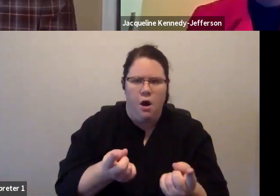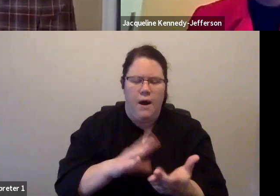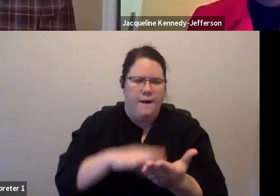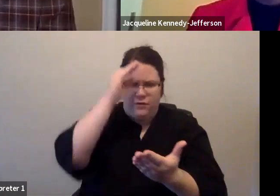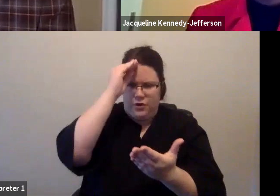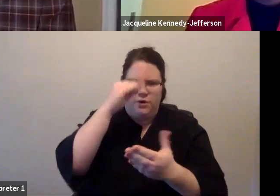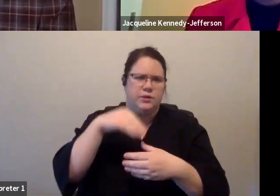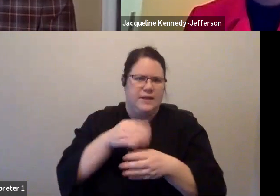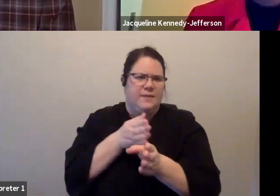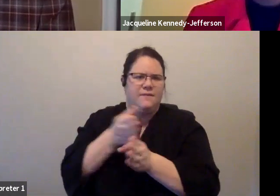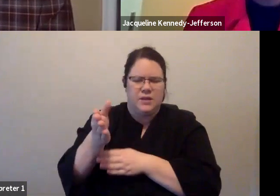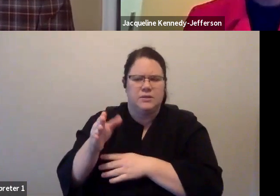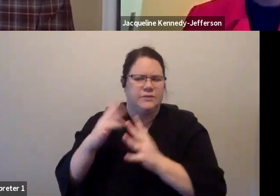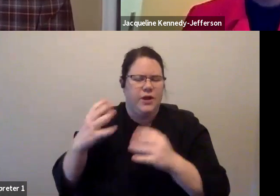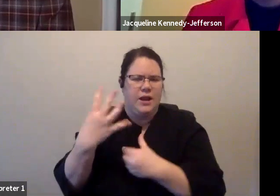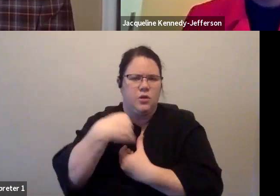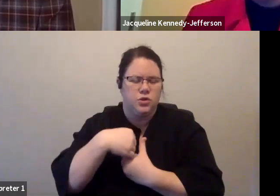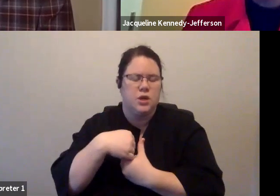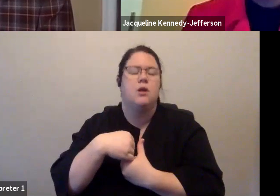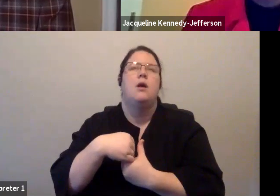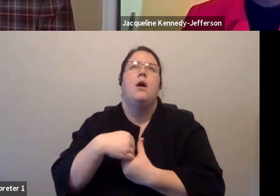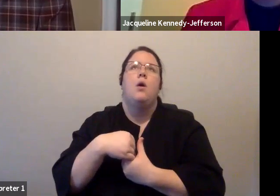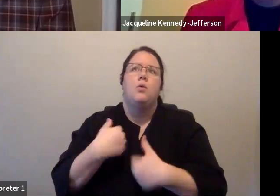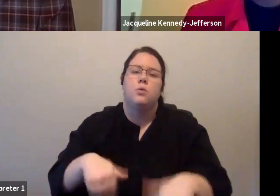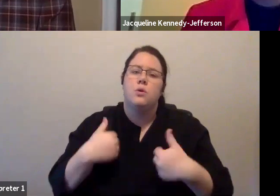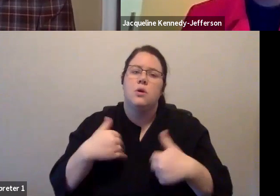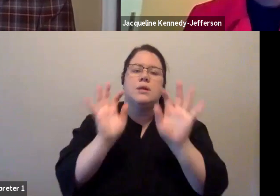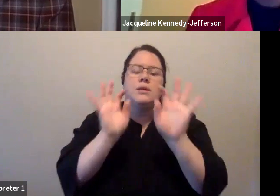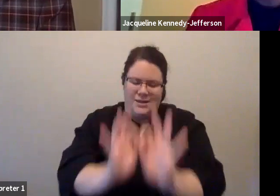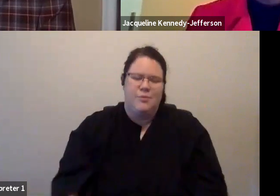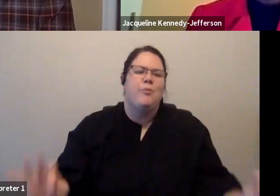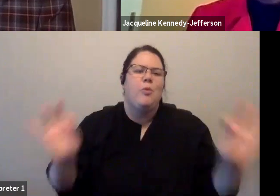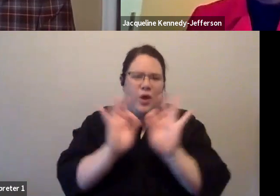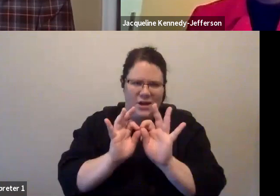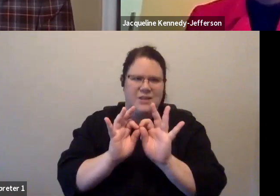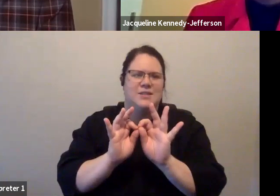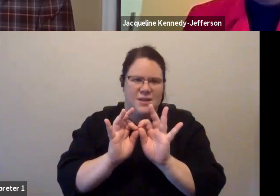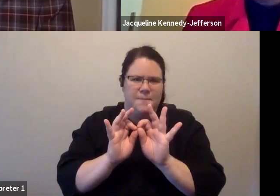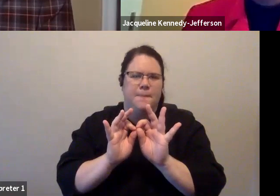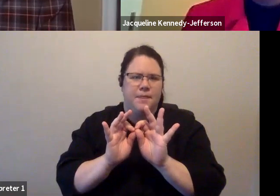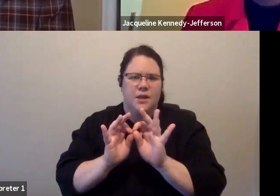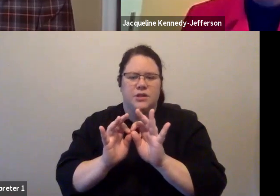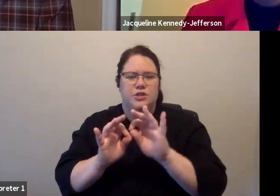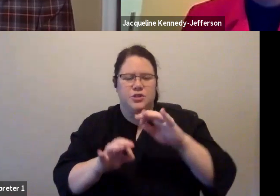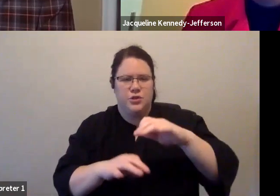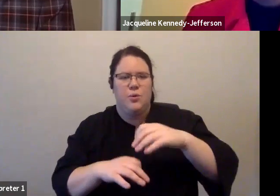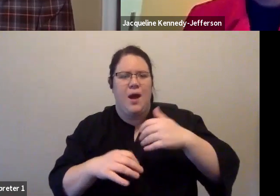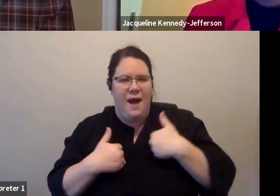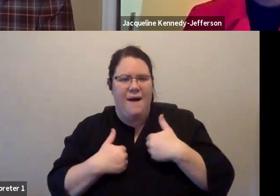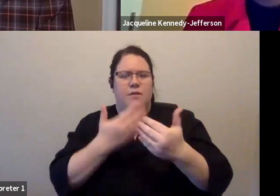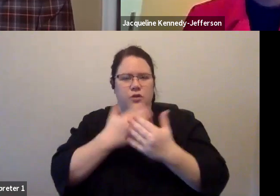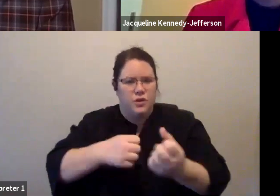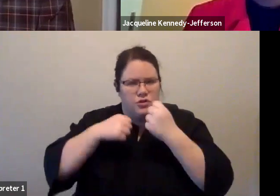DNI is it is critical to build that infrastructure. Once you've identified the important issues,